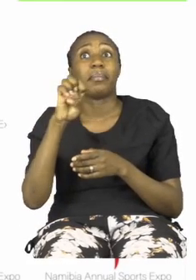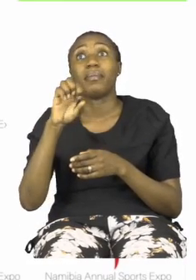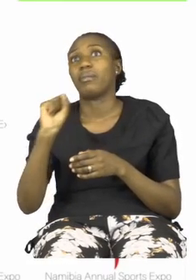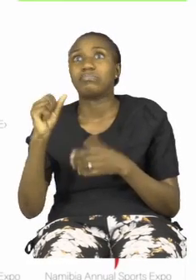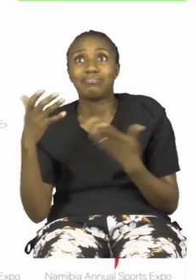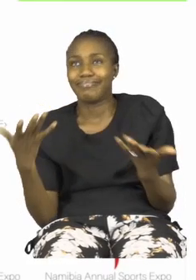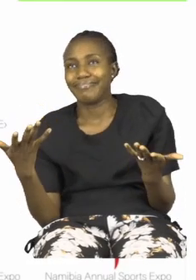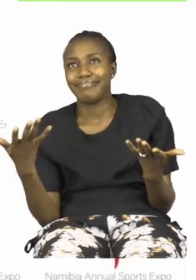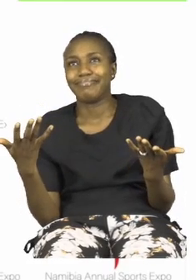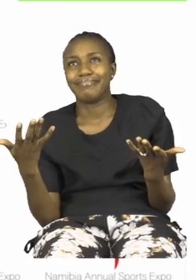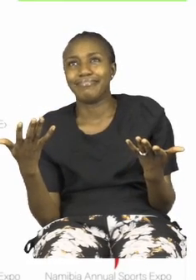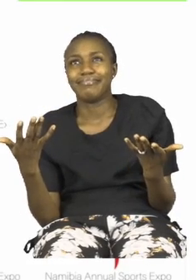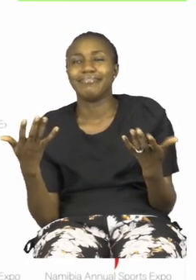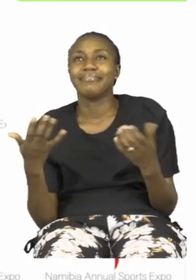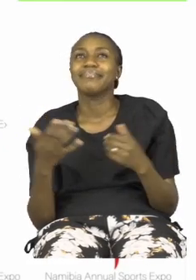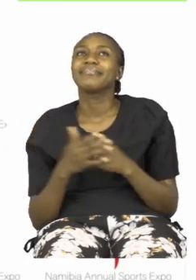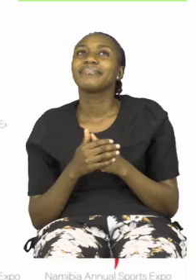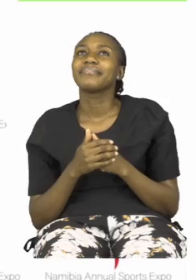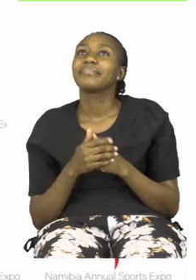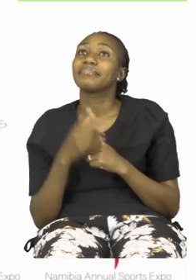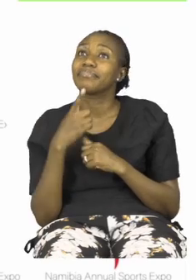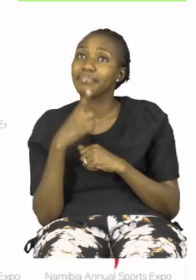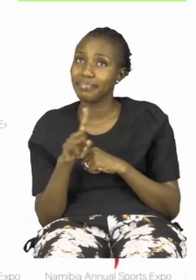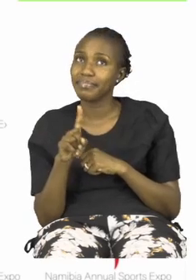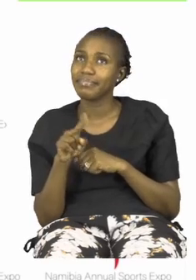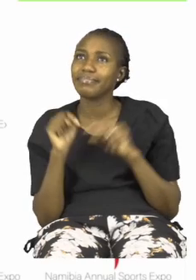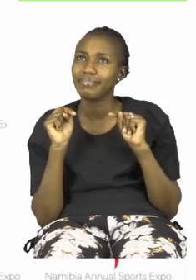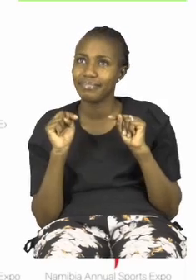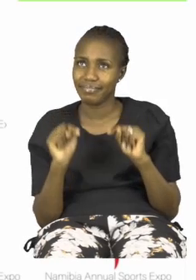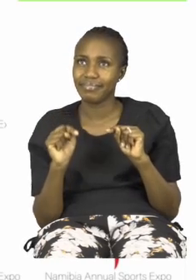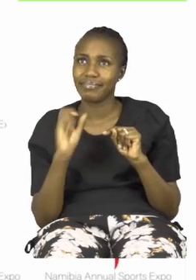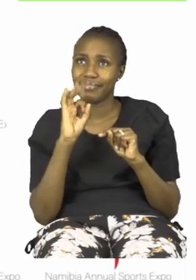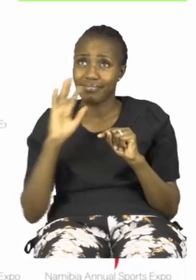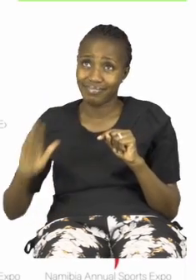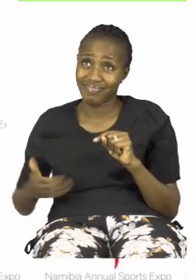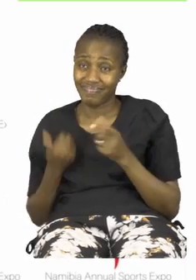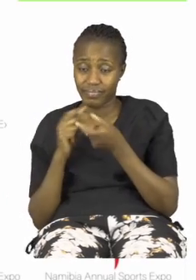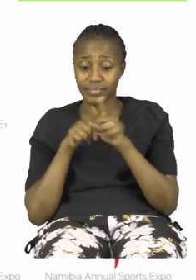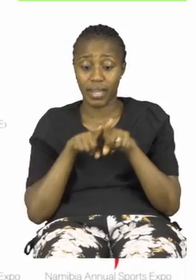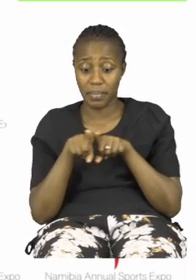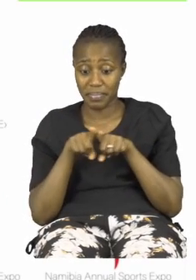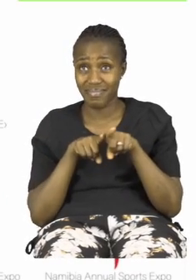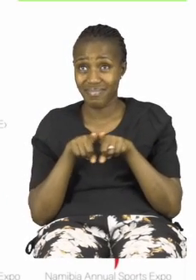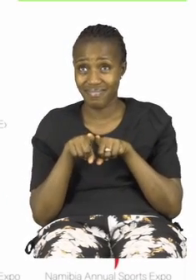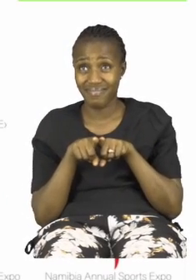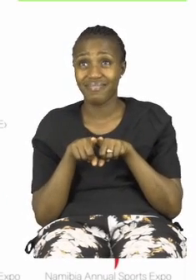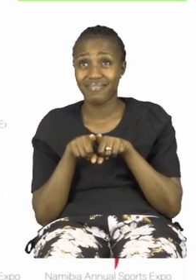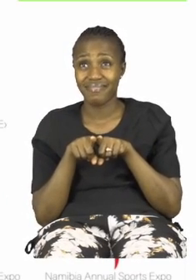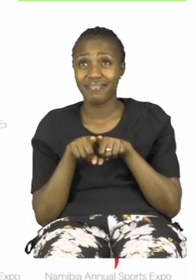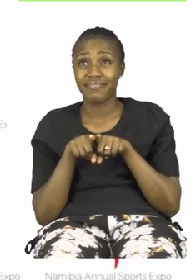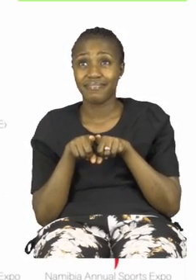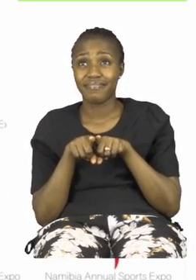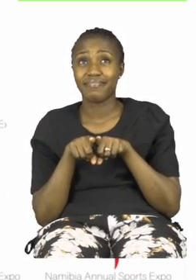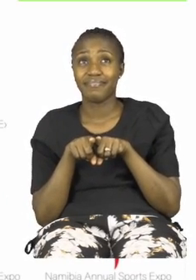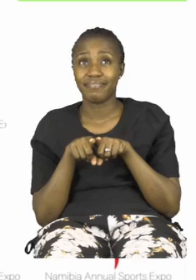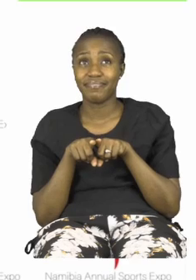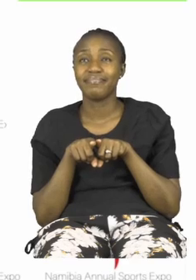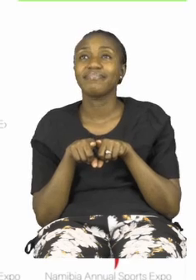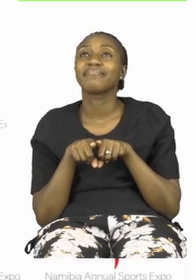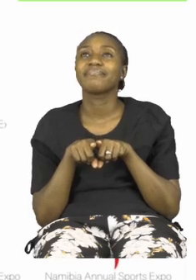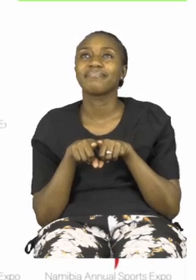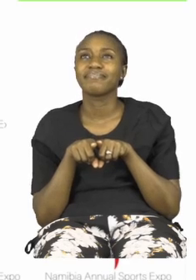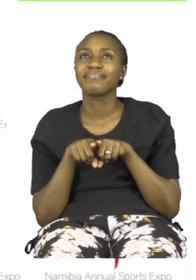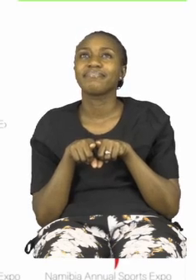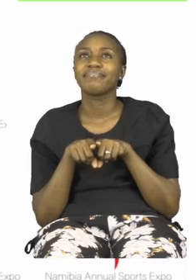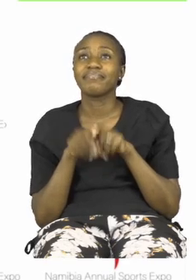to, fall away. But for now, if you want to compete in the pro circuit, what we are doing now is PES, for those who are interested. All right, so